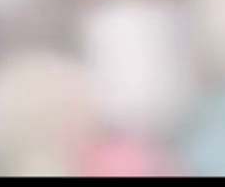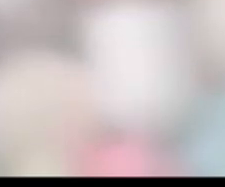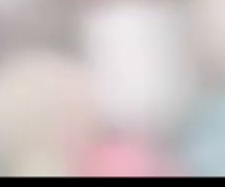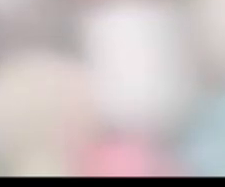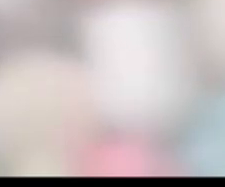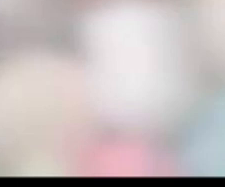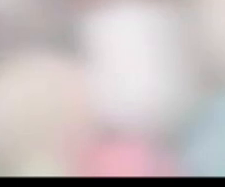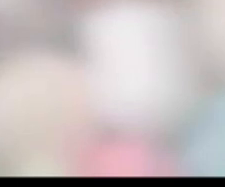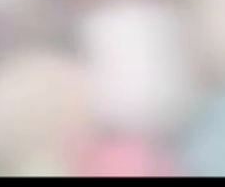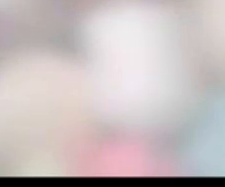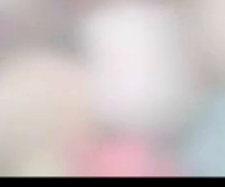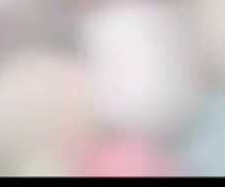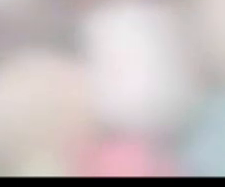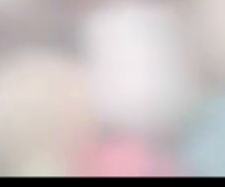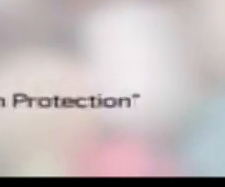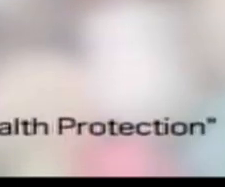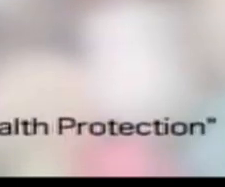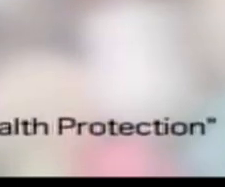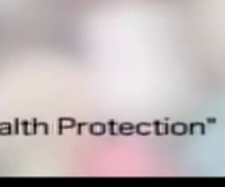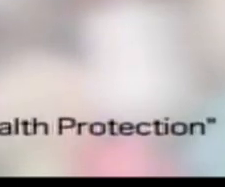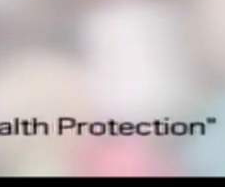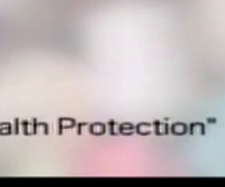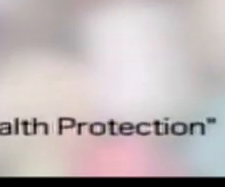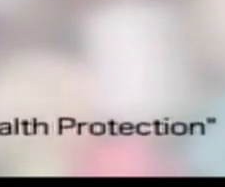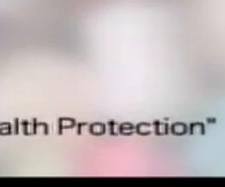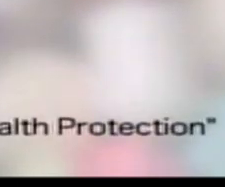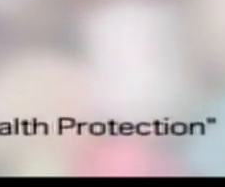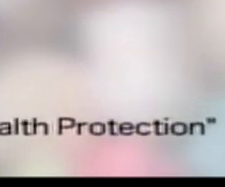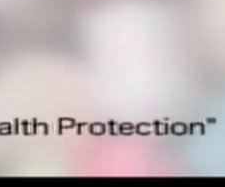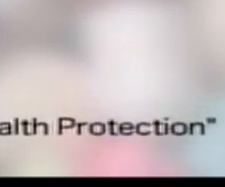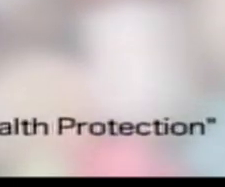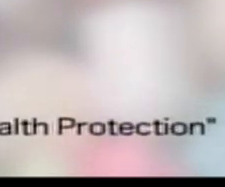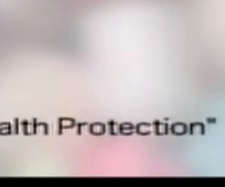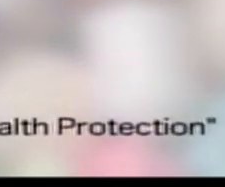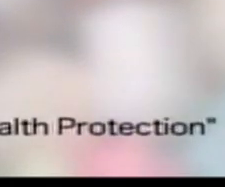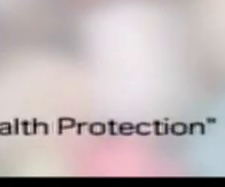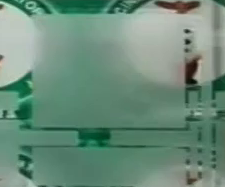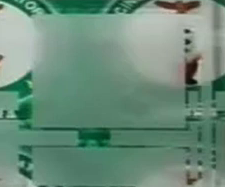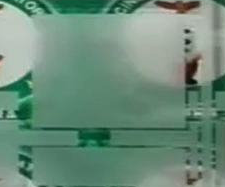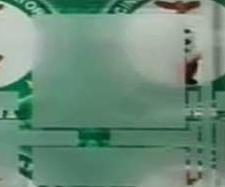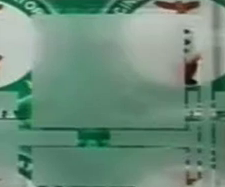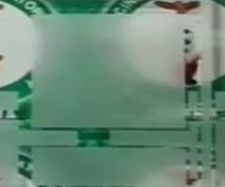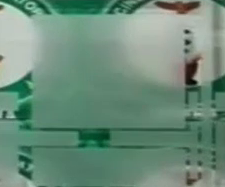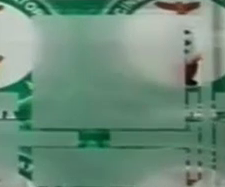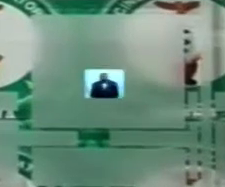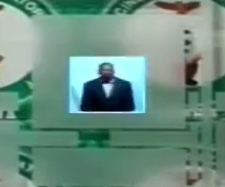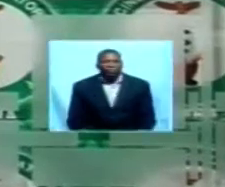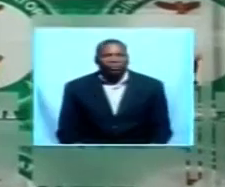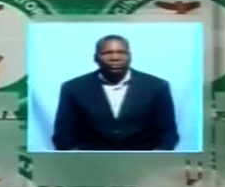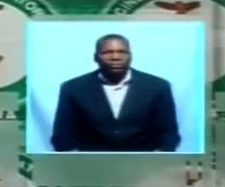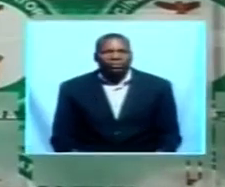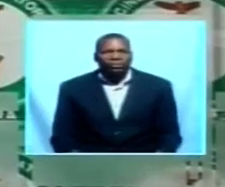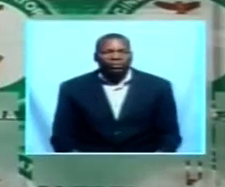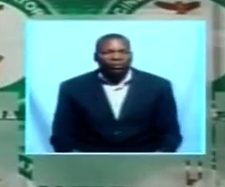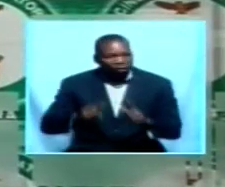Medicines Regulatory Authority, ZAMRA, regulating medicines for public health protection. The Ministry of Health